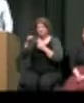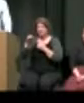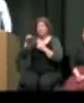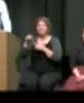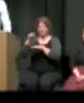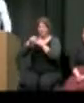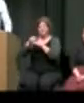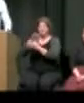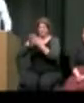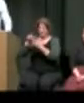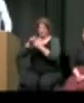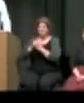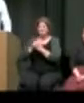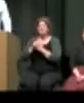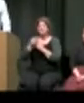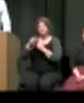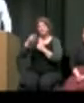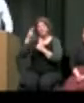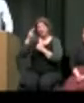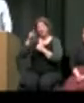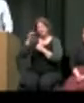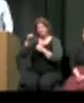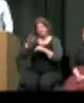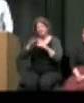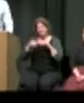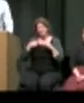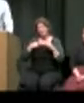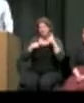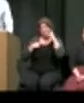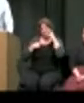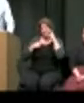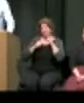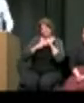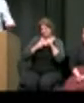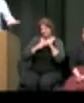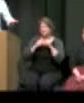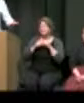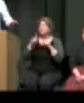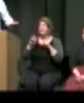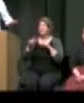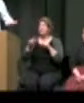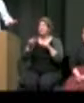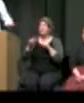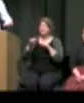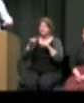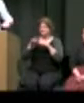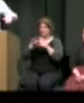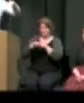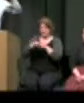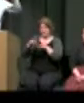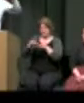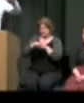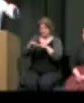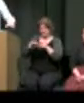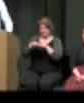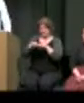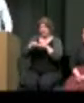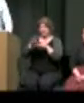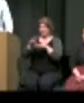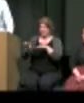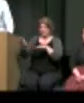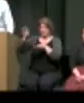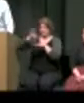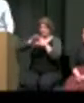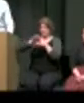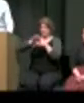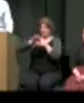Portland. So a little higher than initially thought. It is the base layer, so it is going to hold everything on top of it. So it